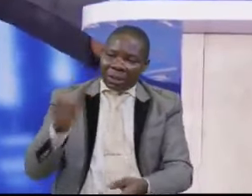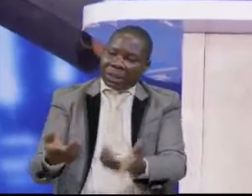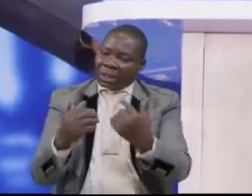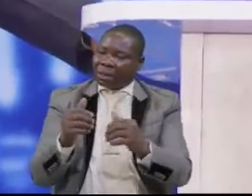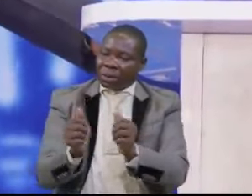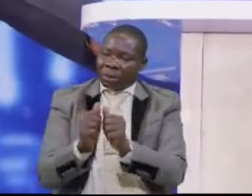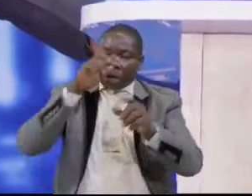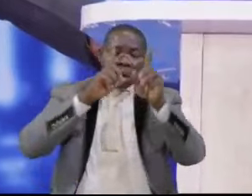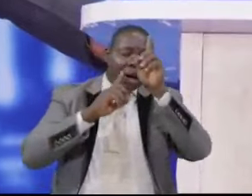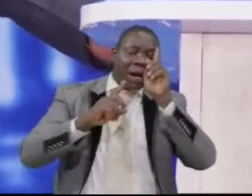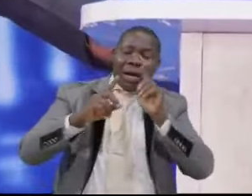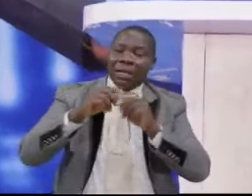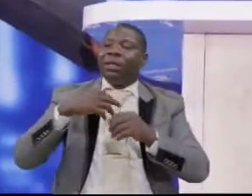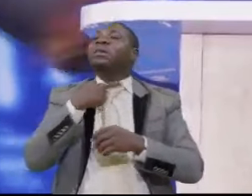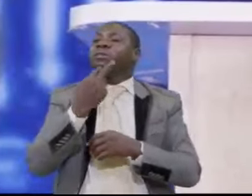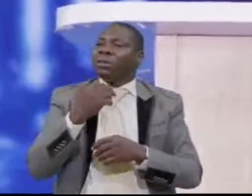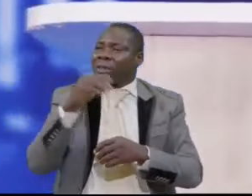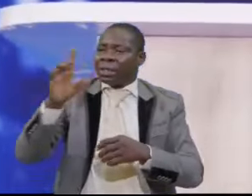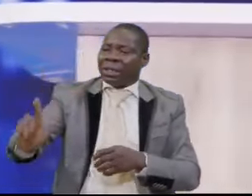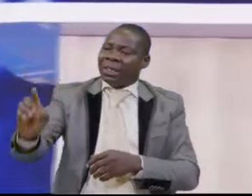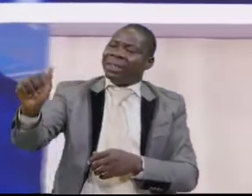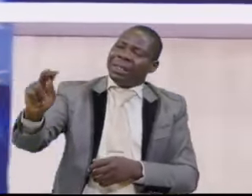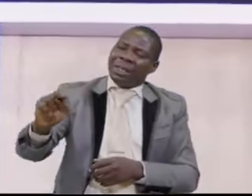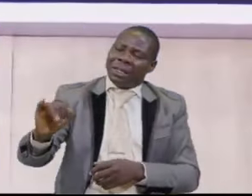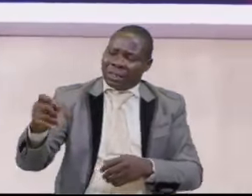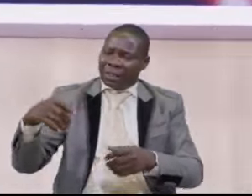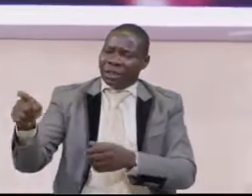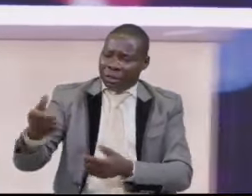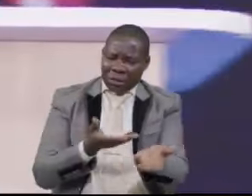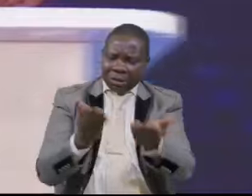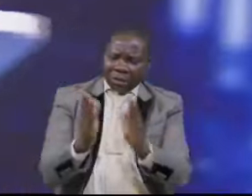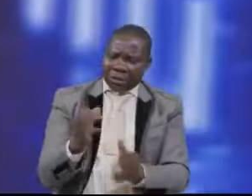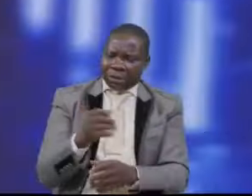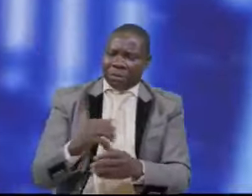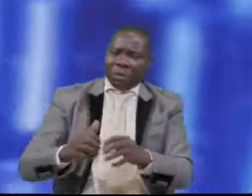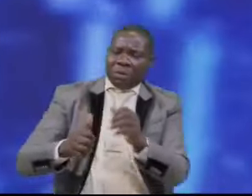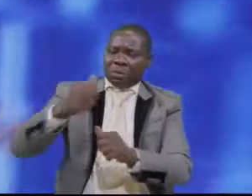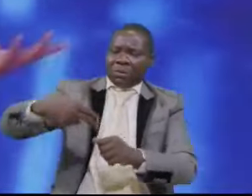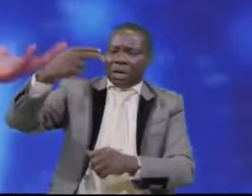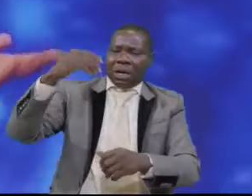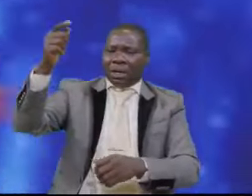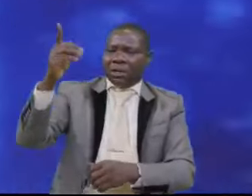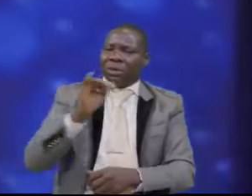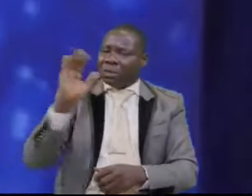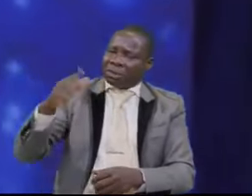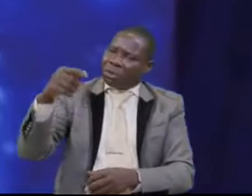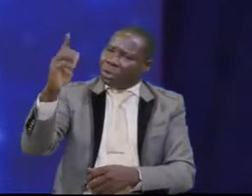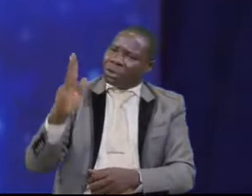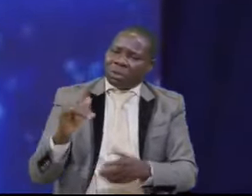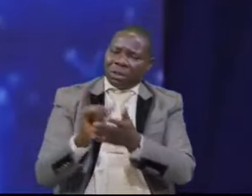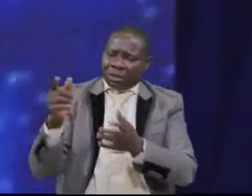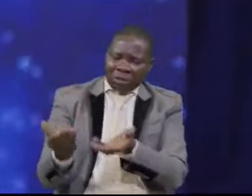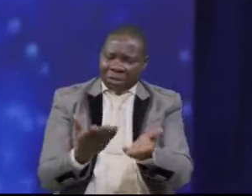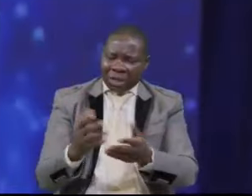thou servant of the Most High God, is your God whom you serve able to deliver you from the lions? And